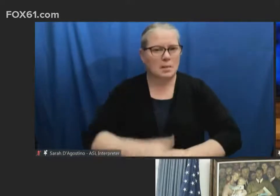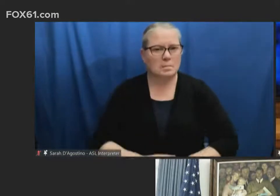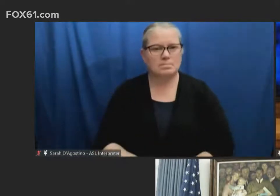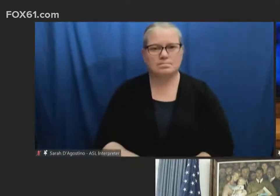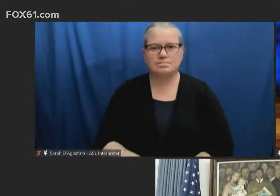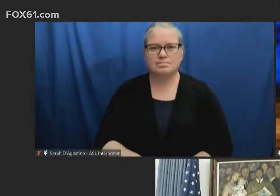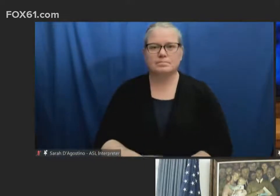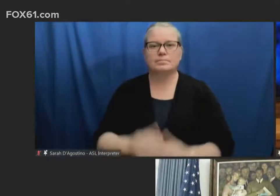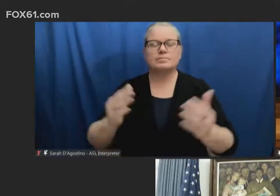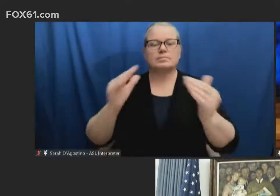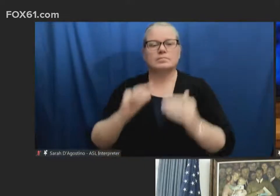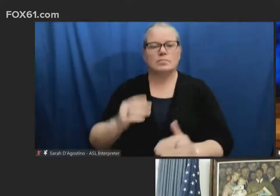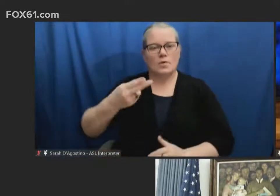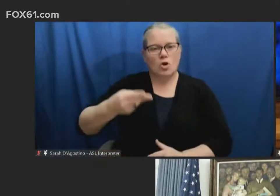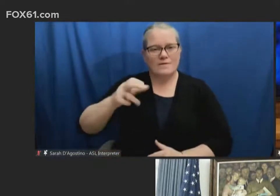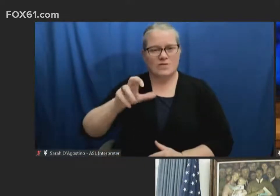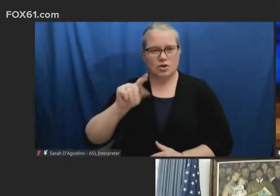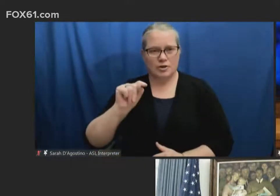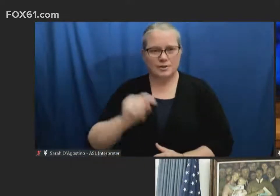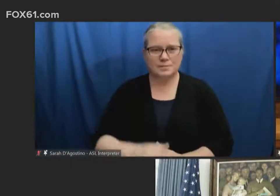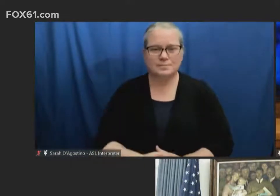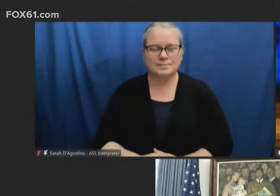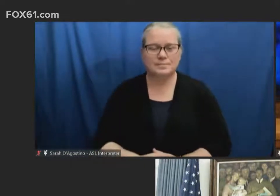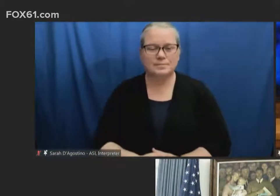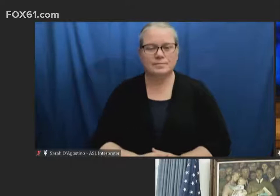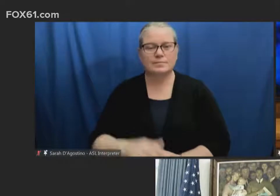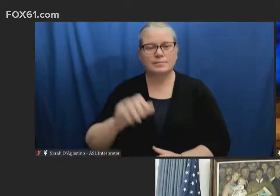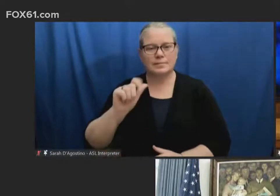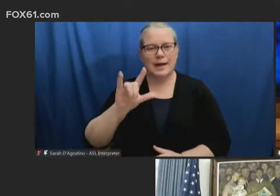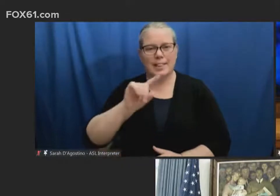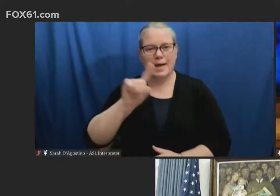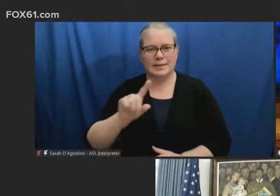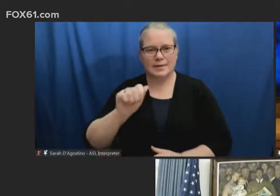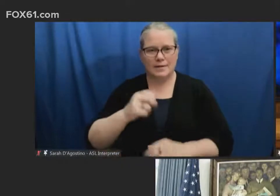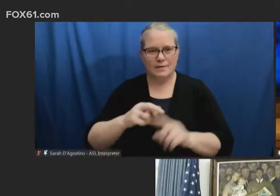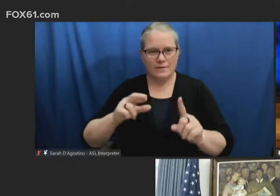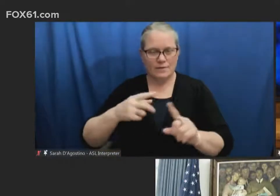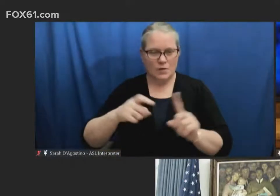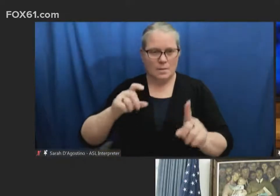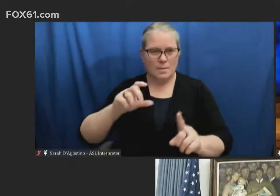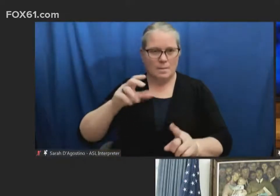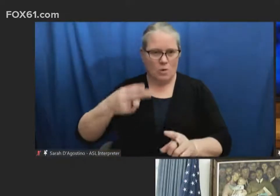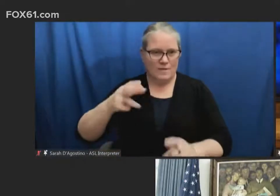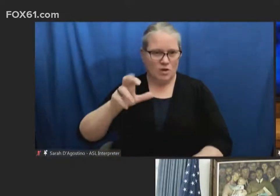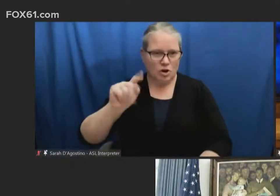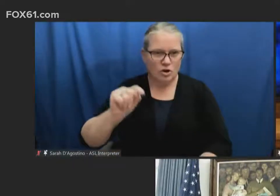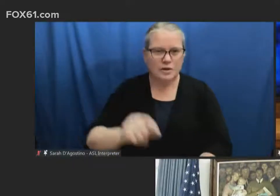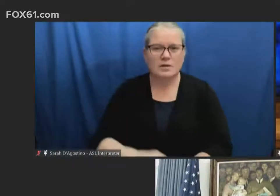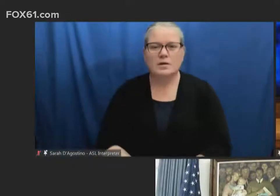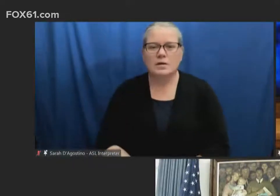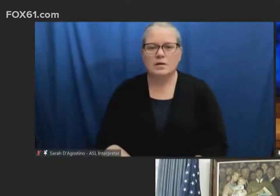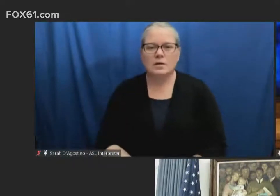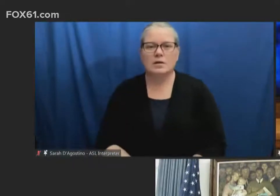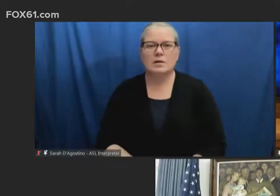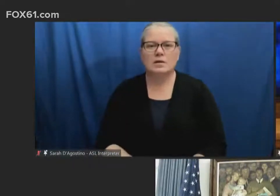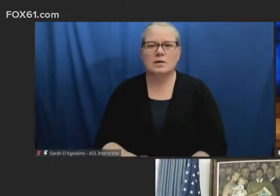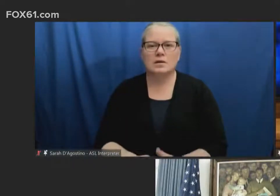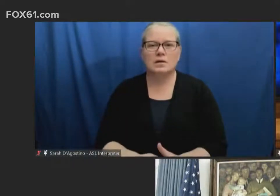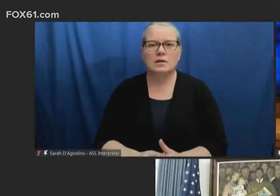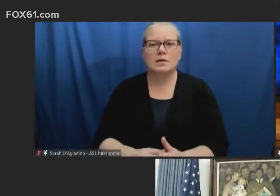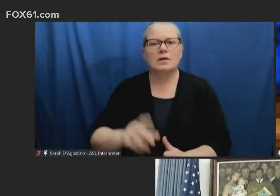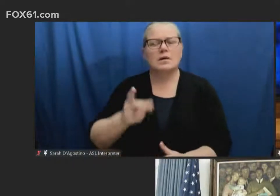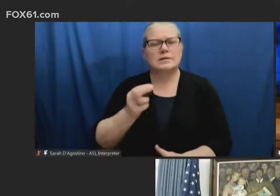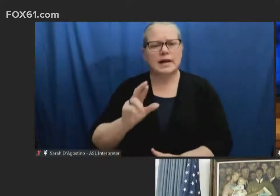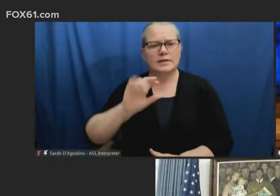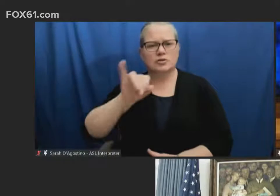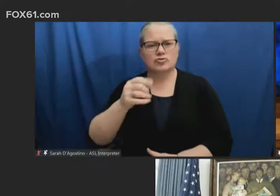Hartford Current. Hi, this is Eliza from the Current. Dr. Ciuciani, over the past few weeks, the proportion of hospitalized patients